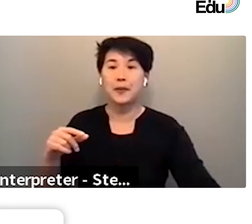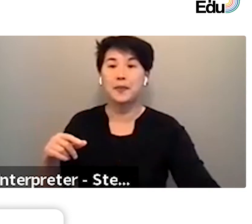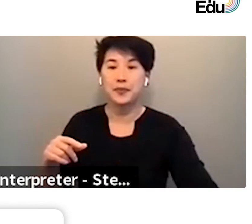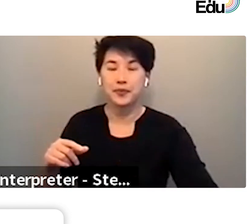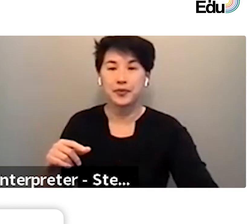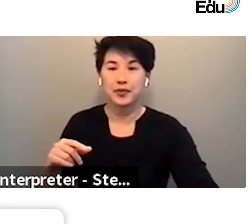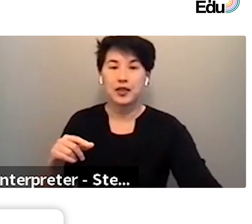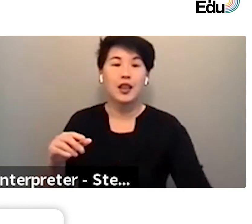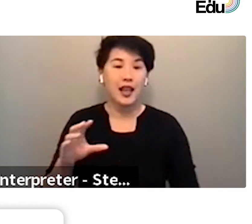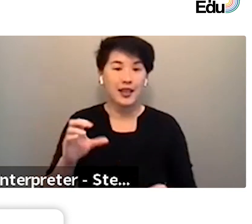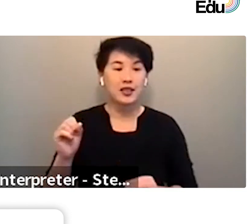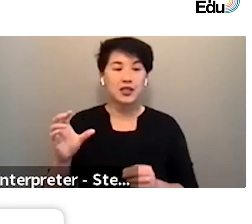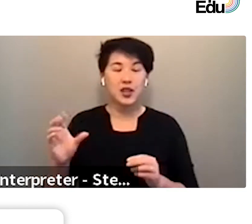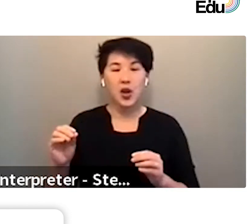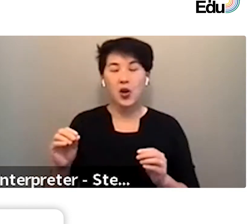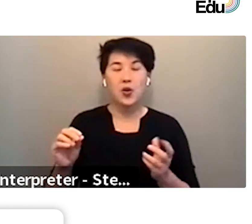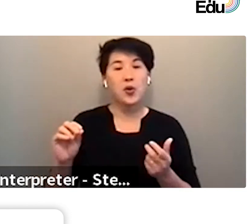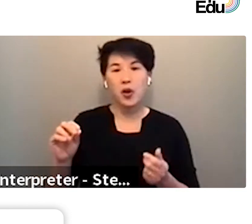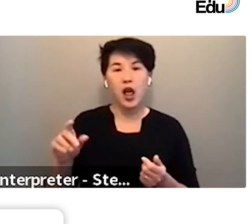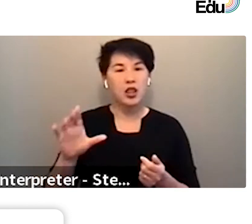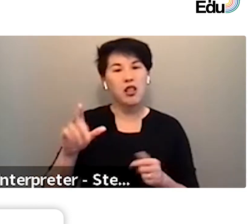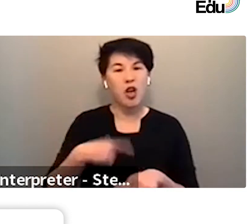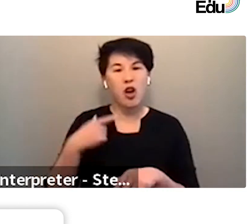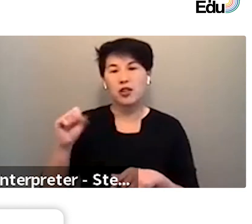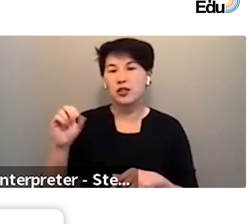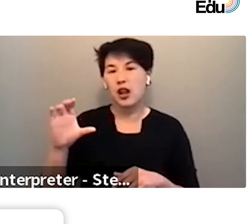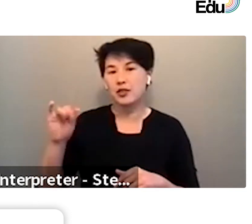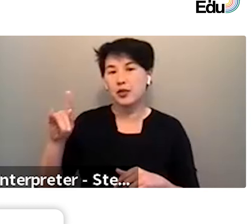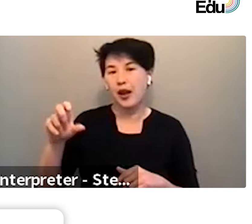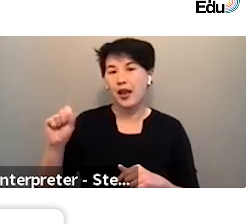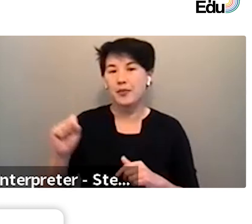leftover scraps. And a lot of the times they're willing to give it to you.